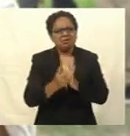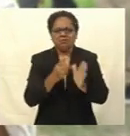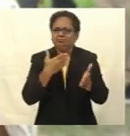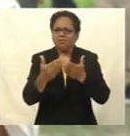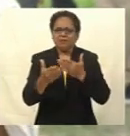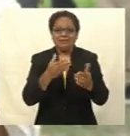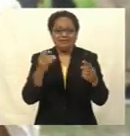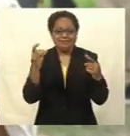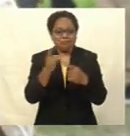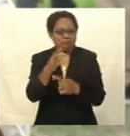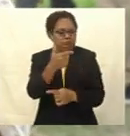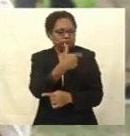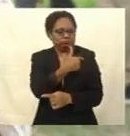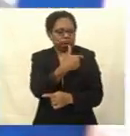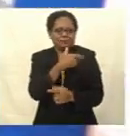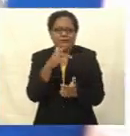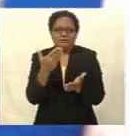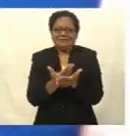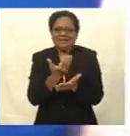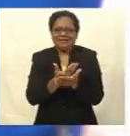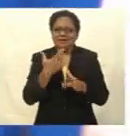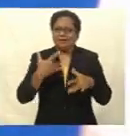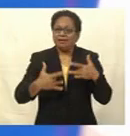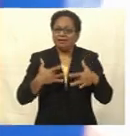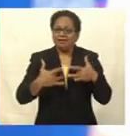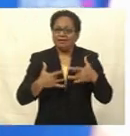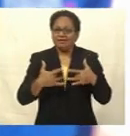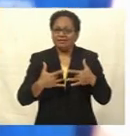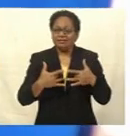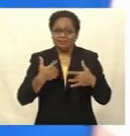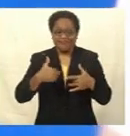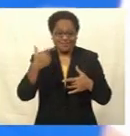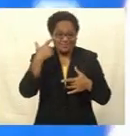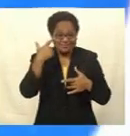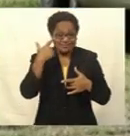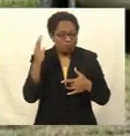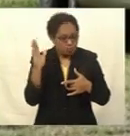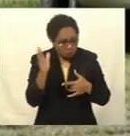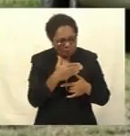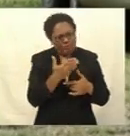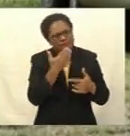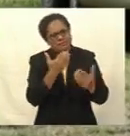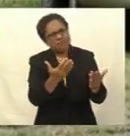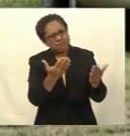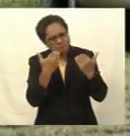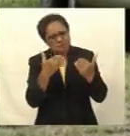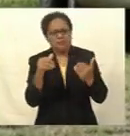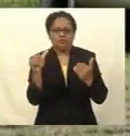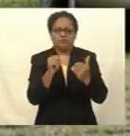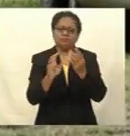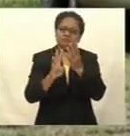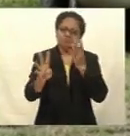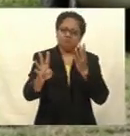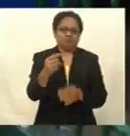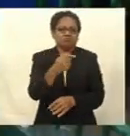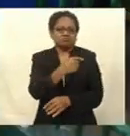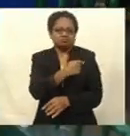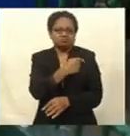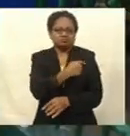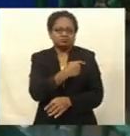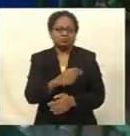of life and death, and I think everybody should come and do it, and take time, because when you